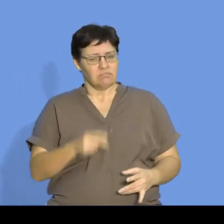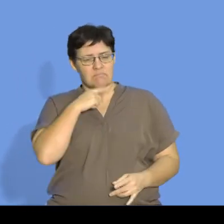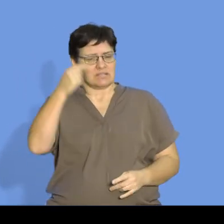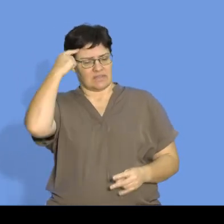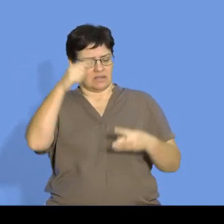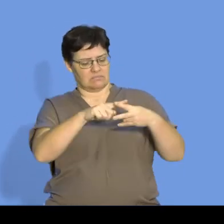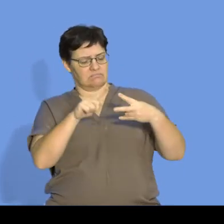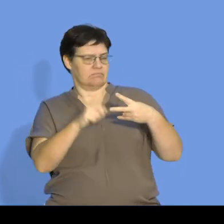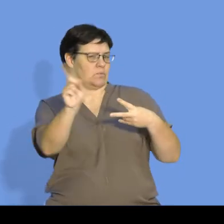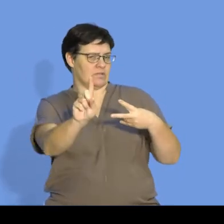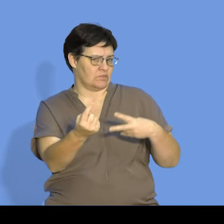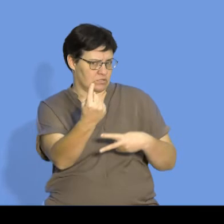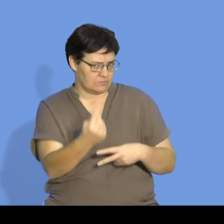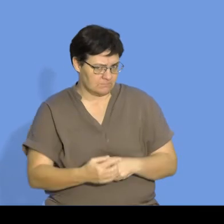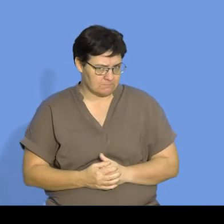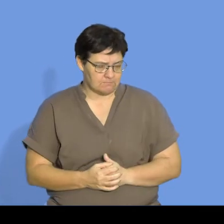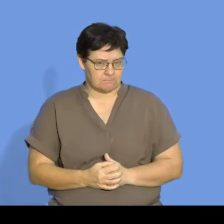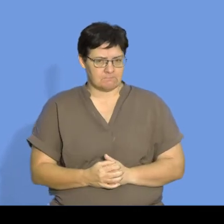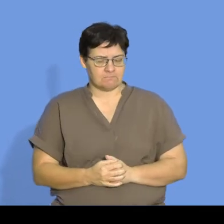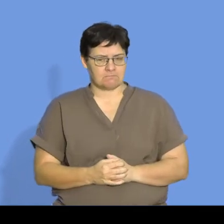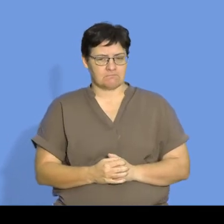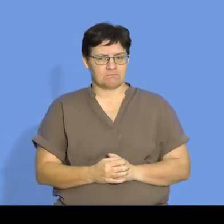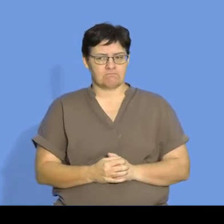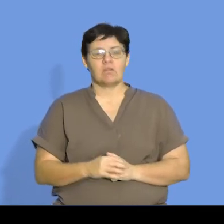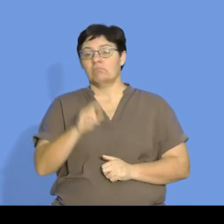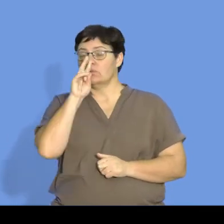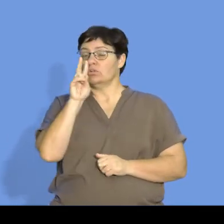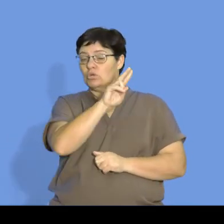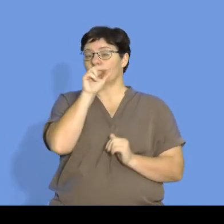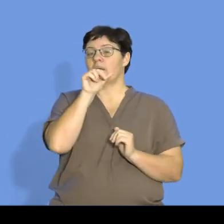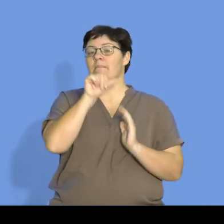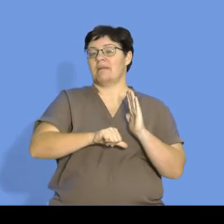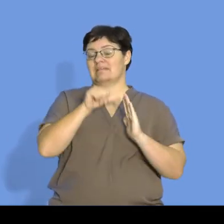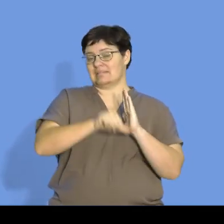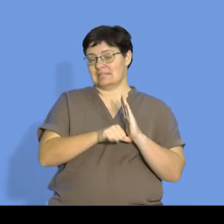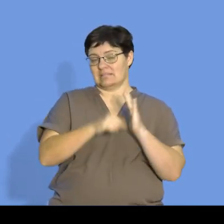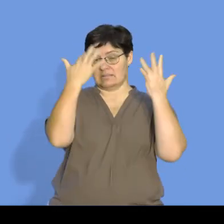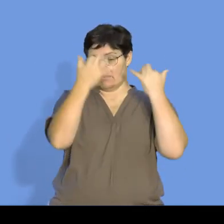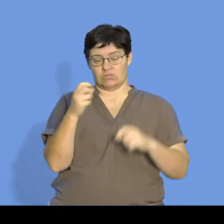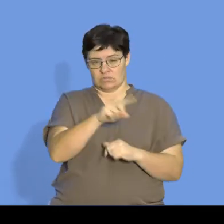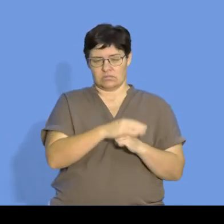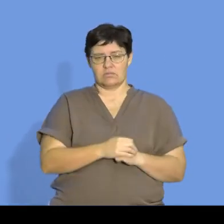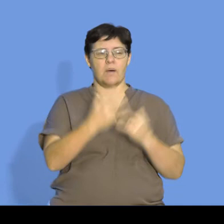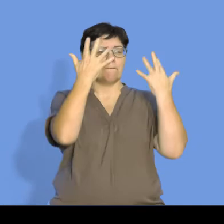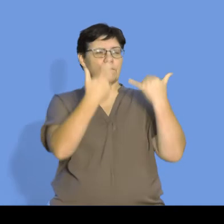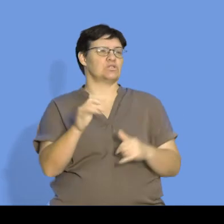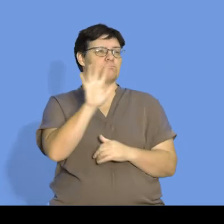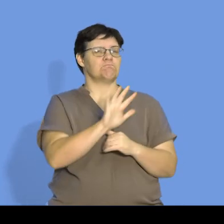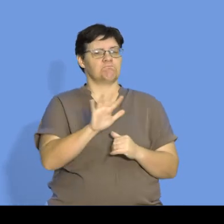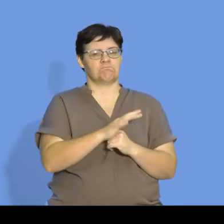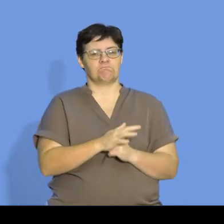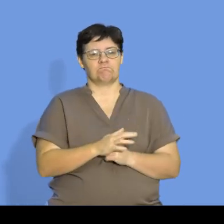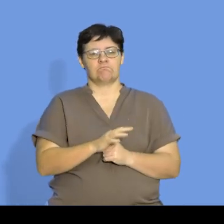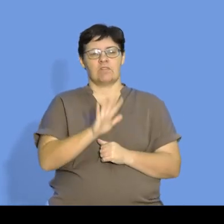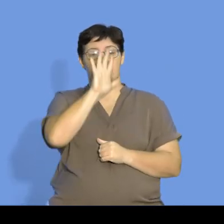State 2 points. All right, let's see. Firstly, look at your maintenance budget. You budgeted an amount